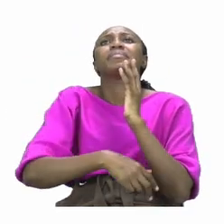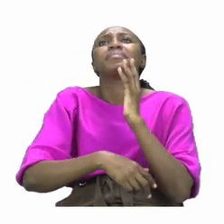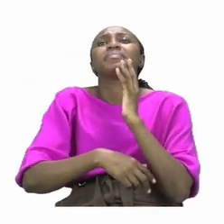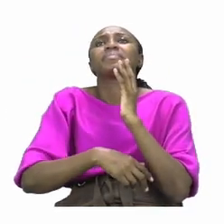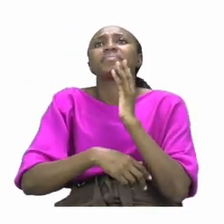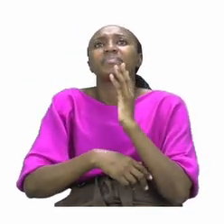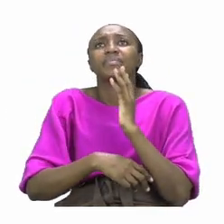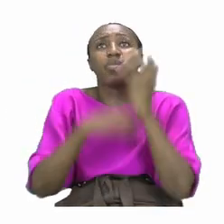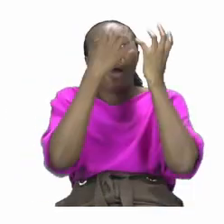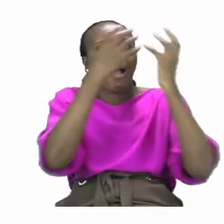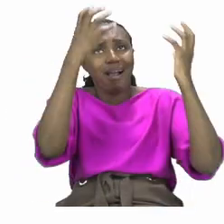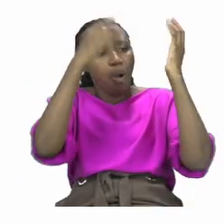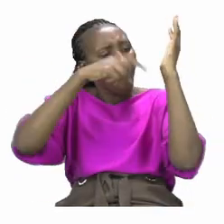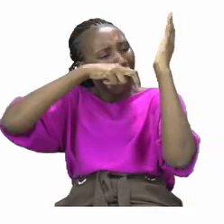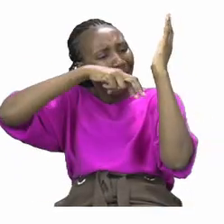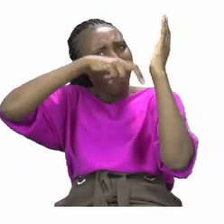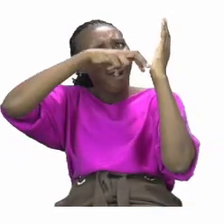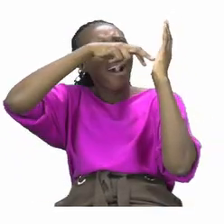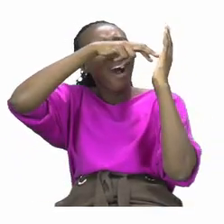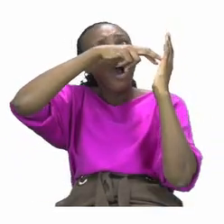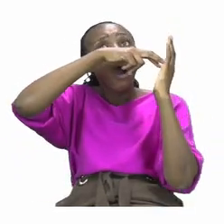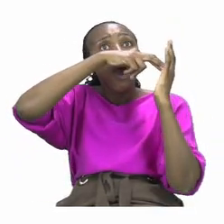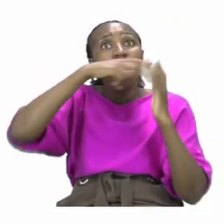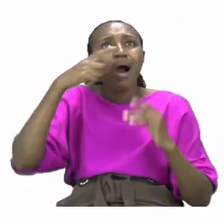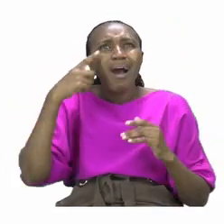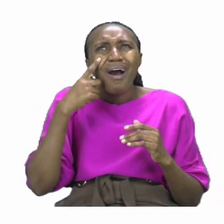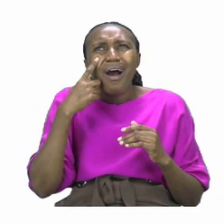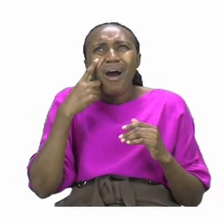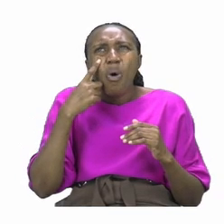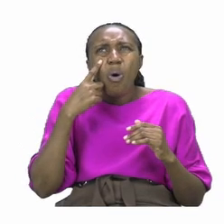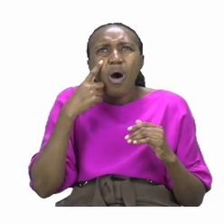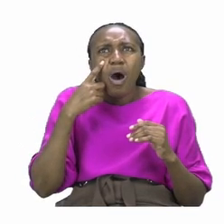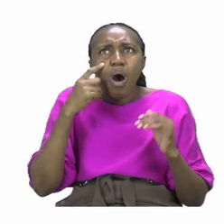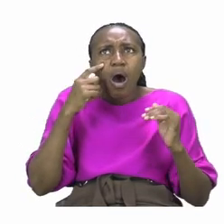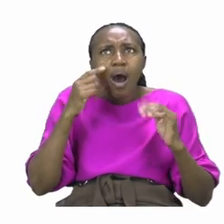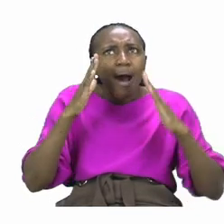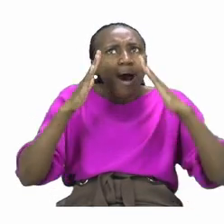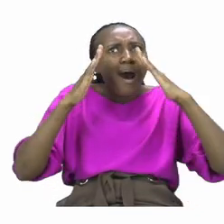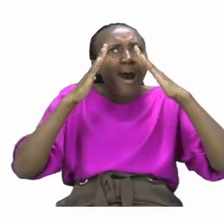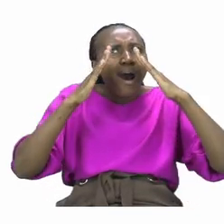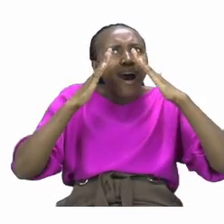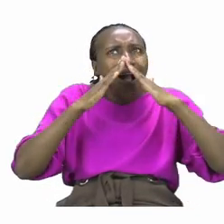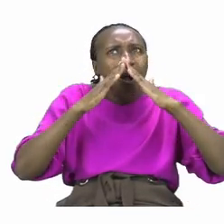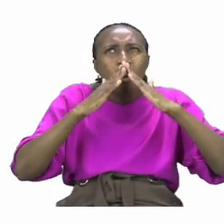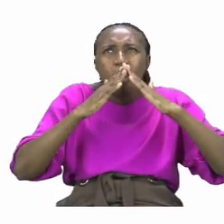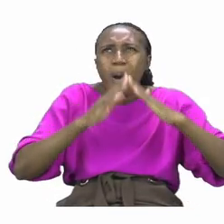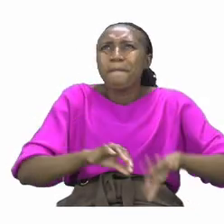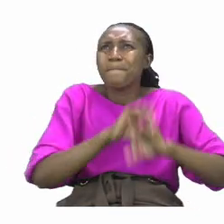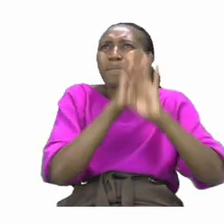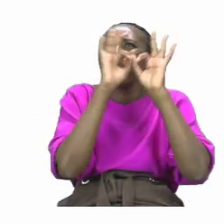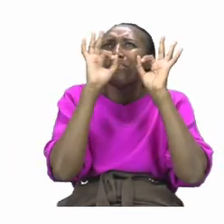the clouds. Jack saw a beautiful castle. Then he